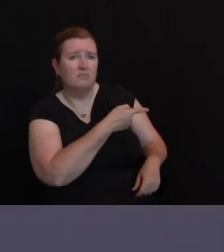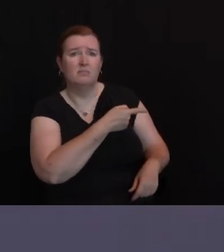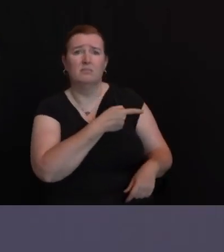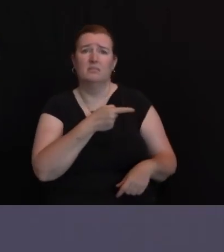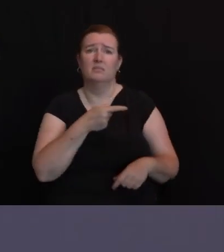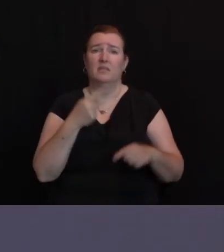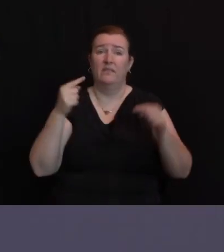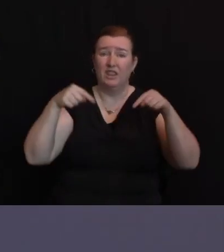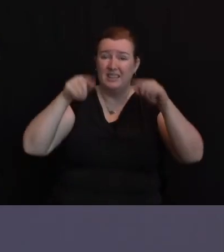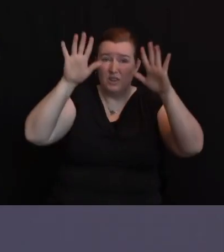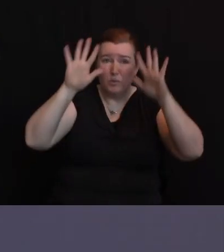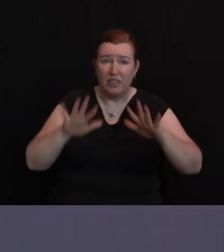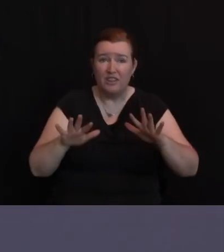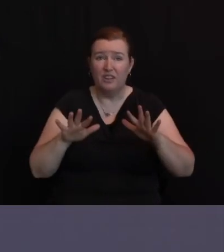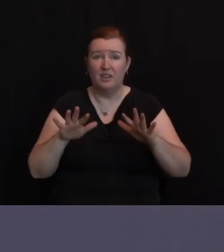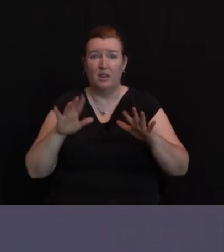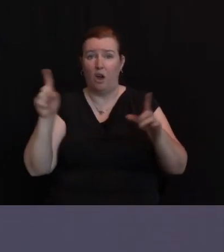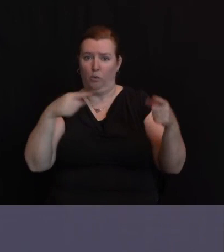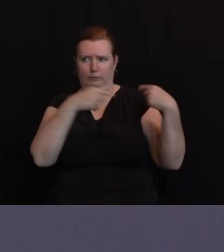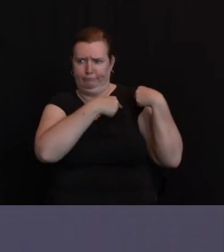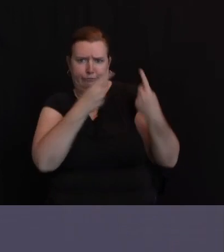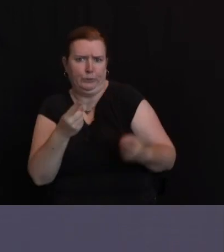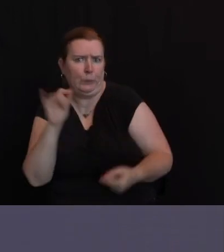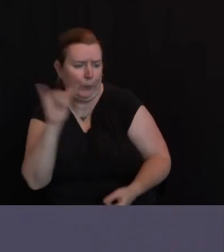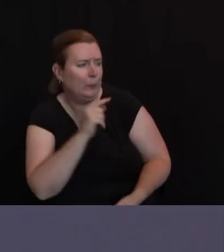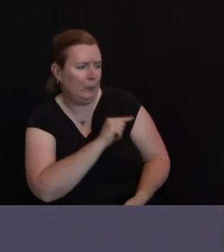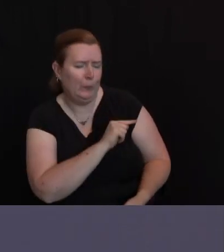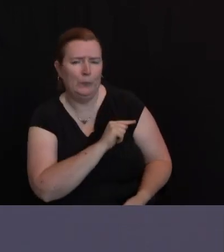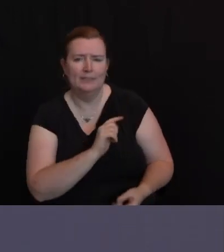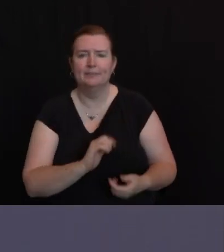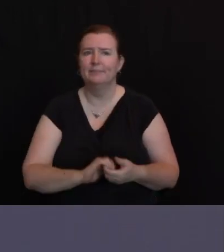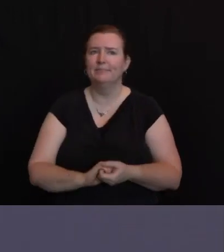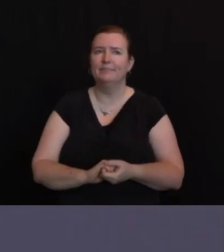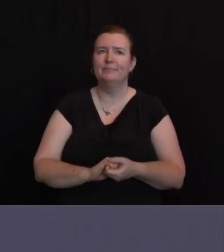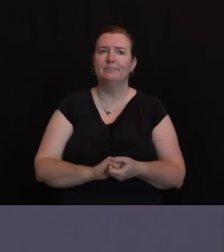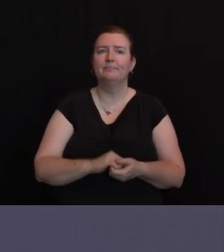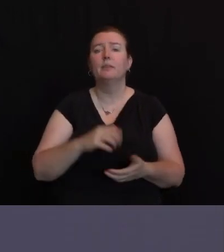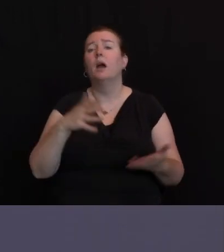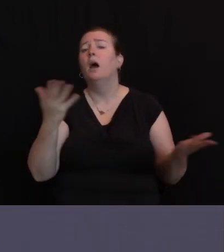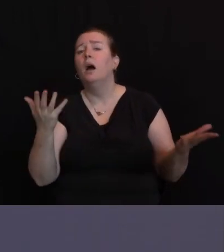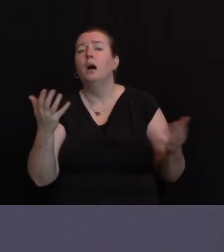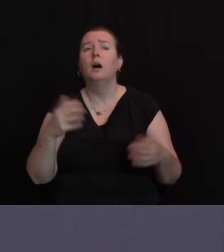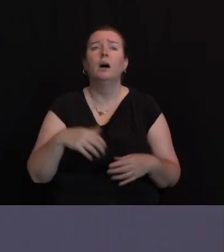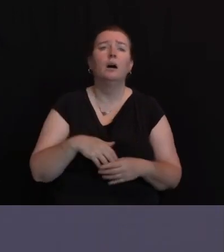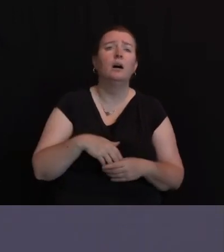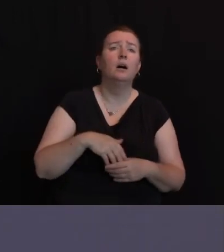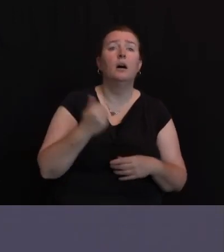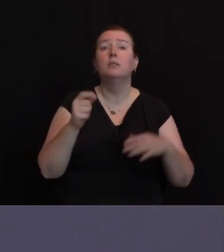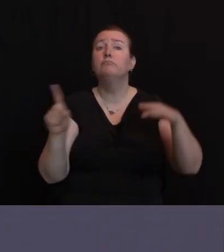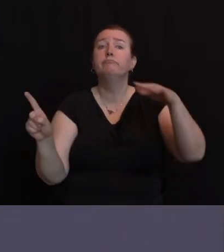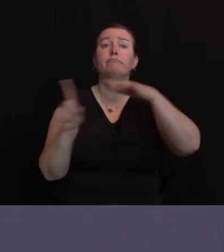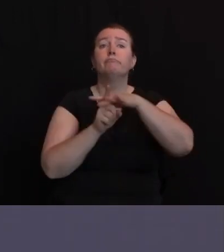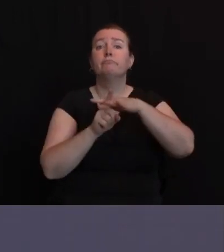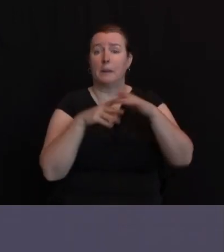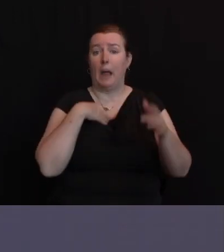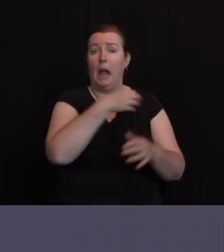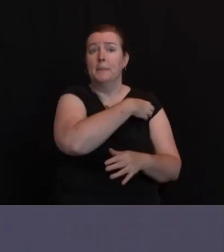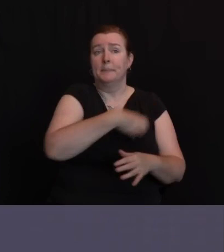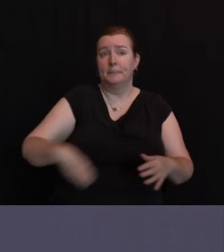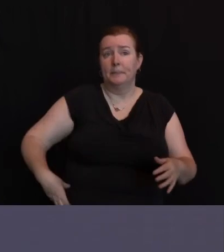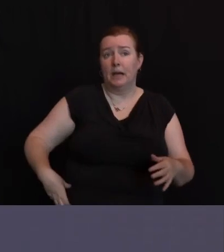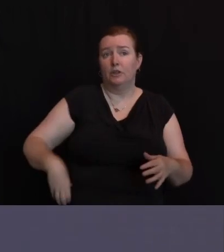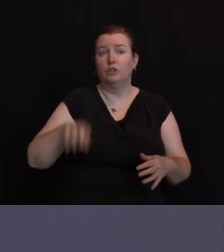always. One other fact that was raised with me by my mayor a short while ago, Tony Perry in